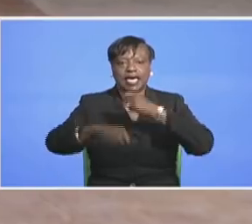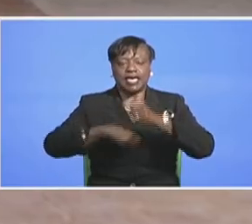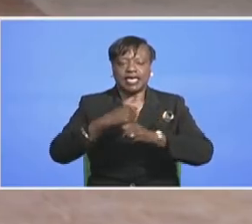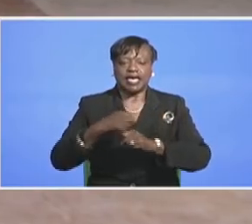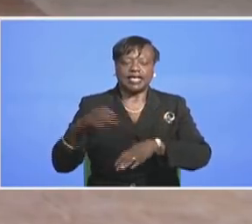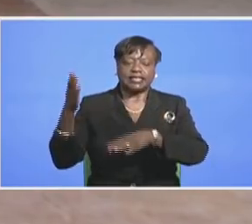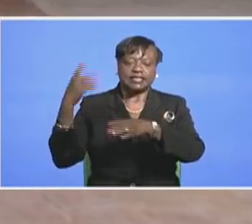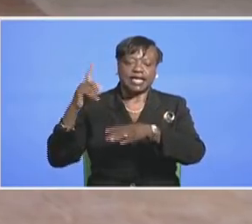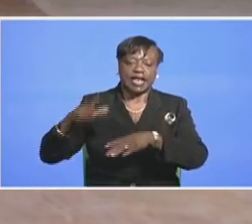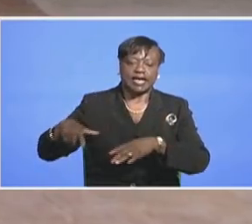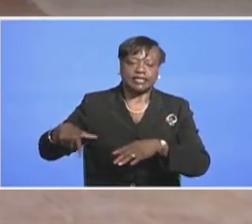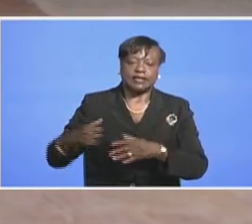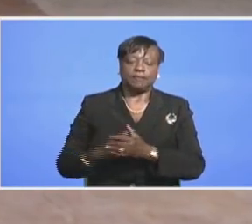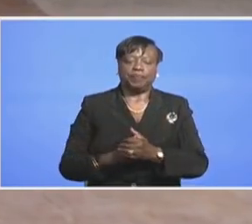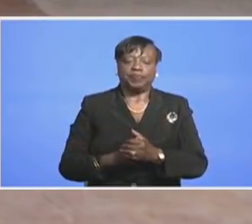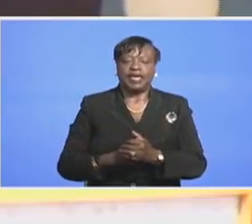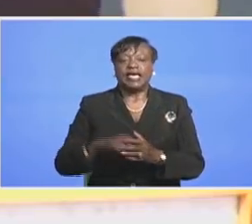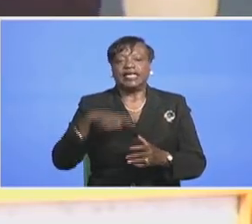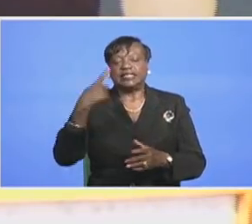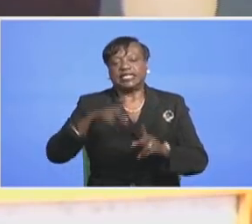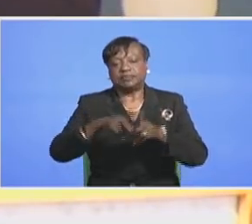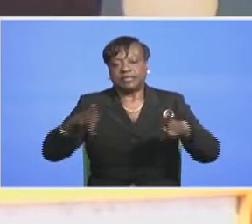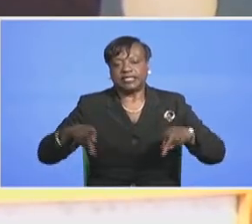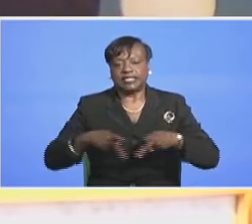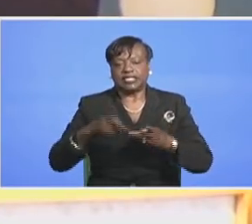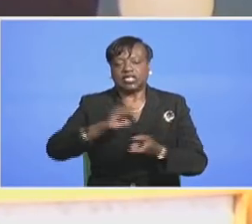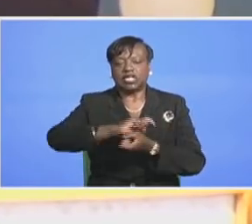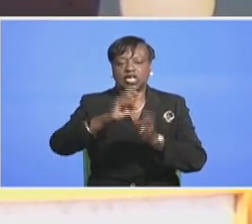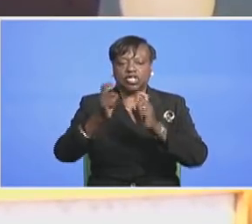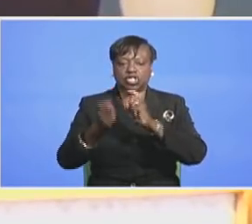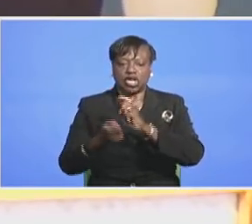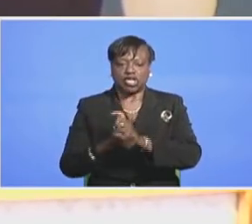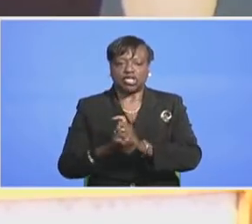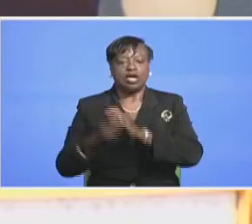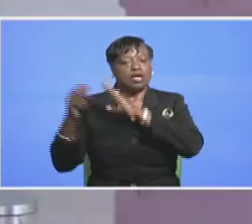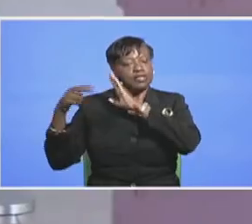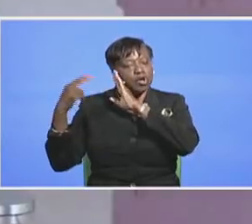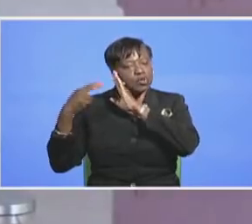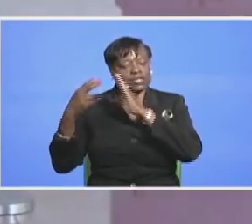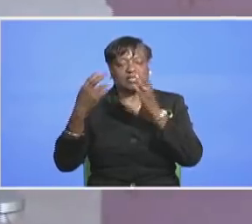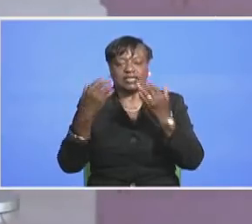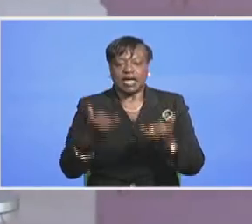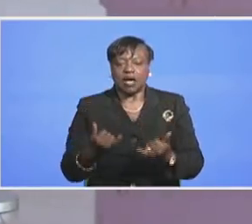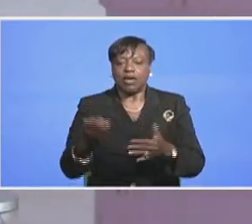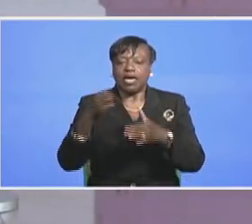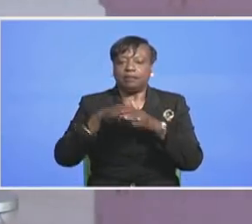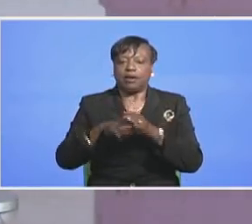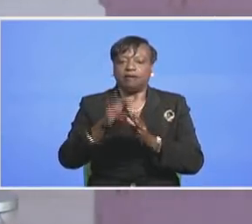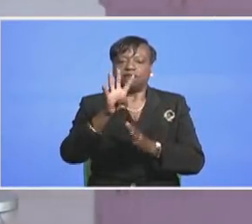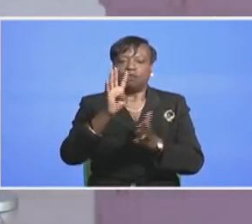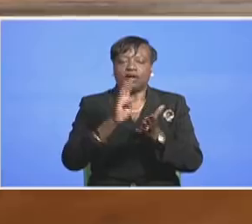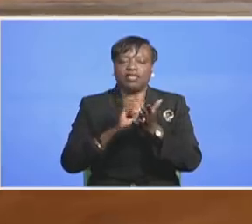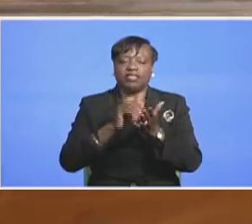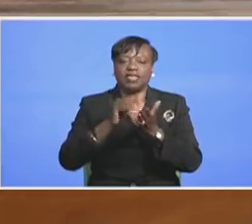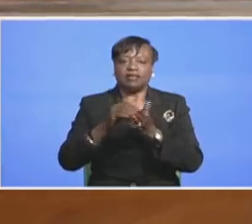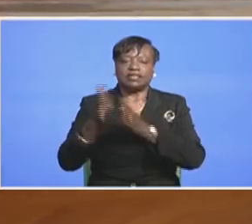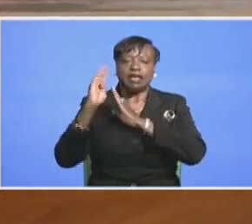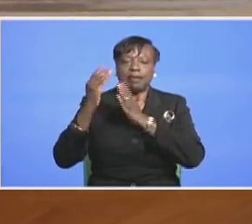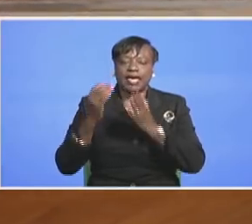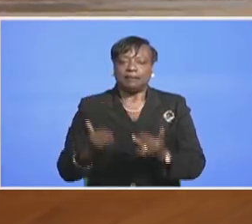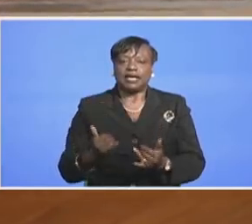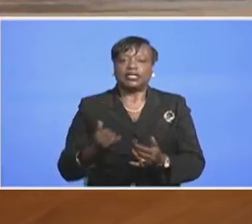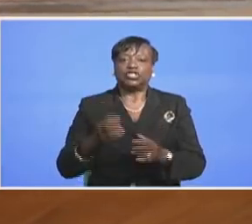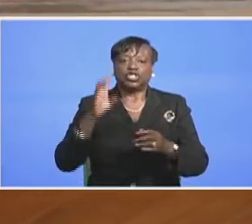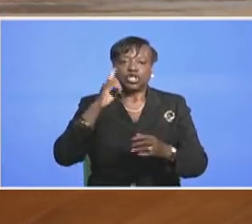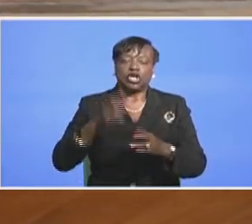position has changed, with the resort employing more than 4,000 Bahamians and that number expected to increase to more than 5,000. He says